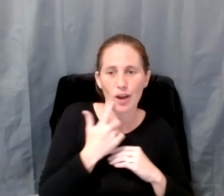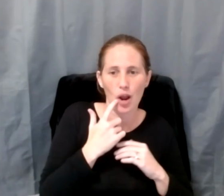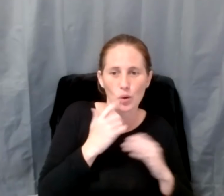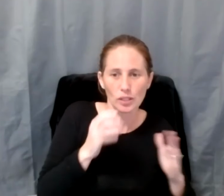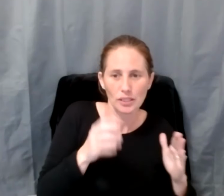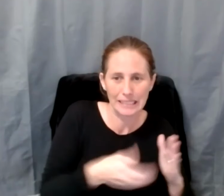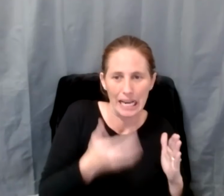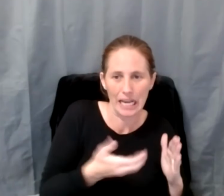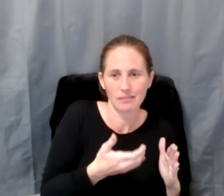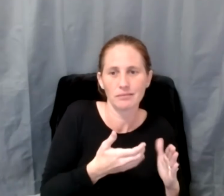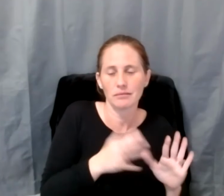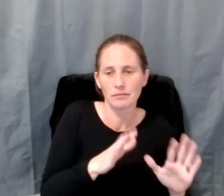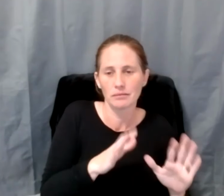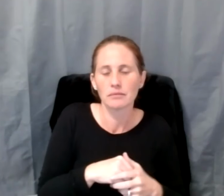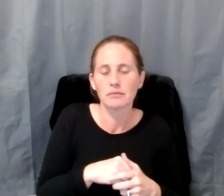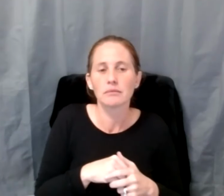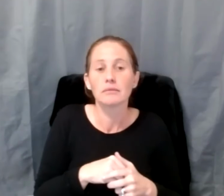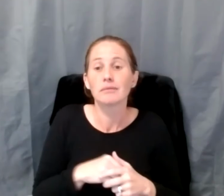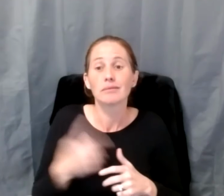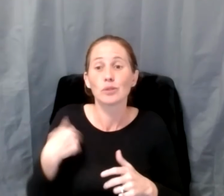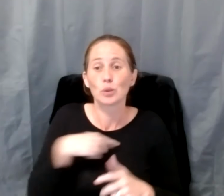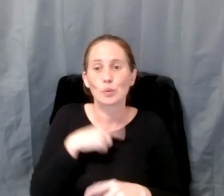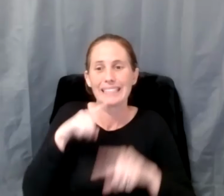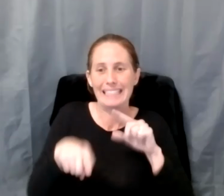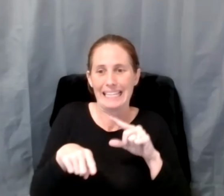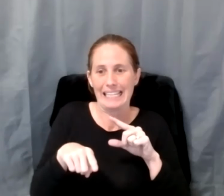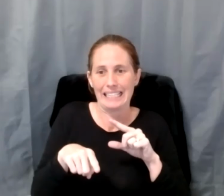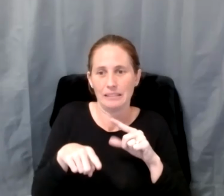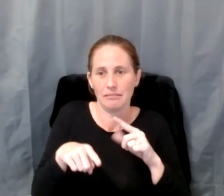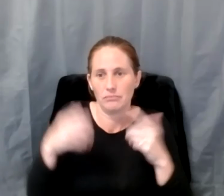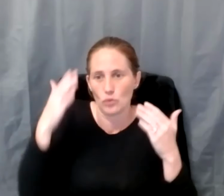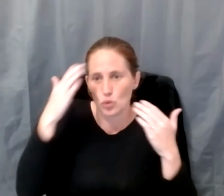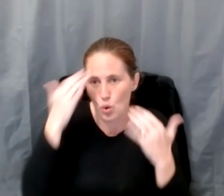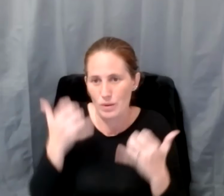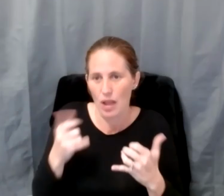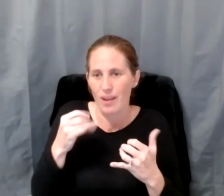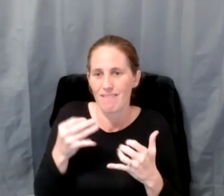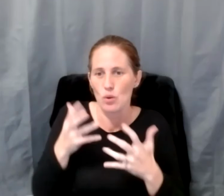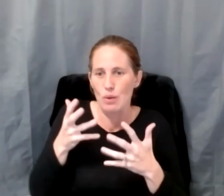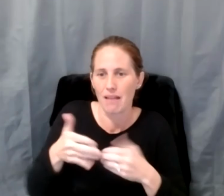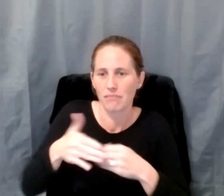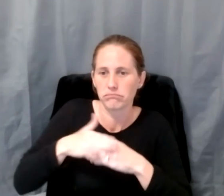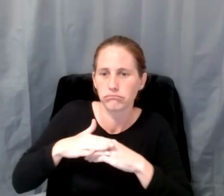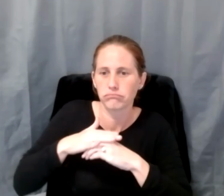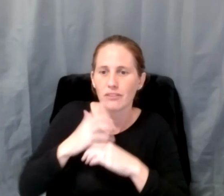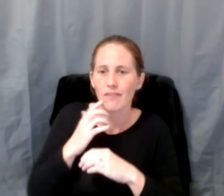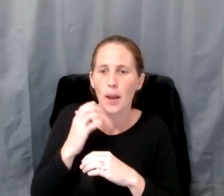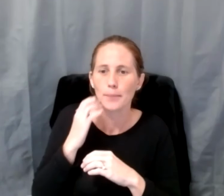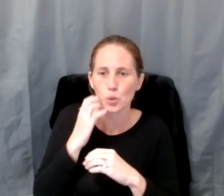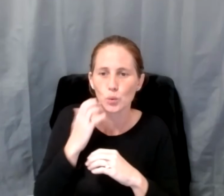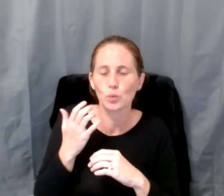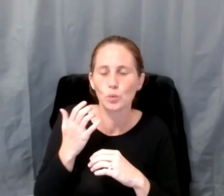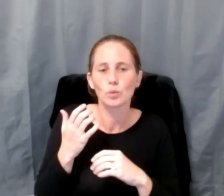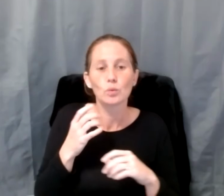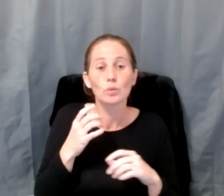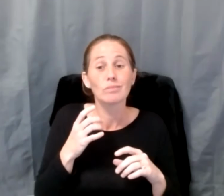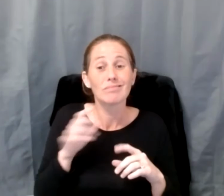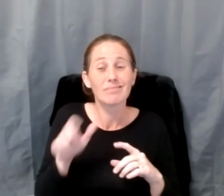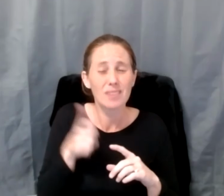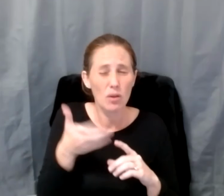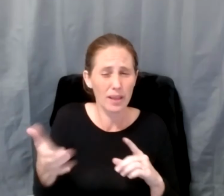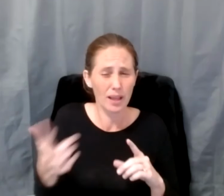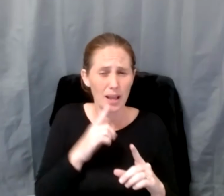primary concern. So we wouldn't be able to tell now whether there was any residues for salvia chewing or something like that. The other thing as well, I'm